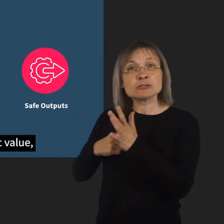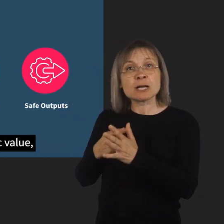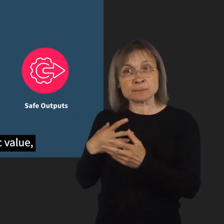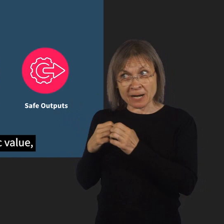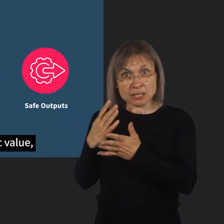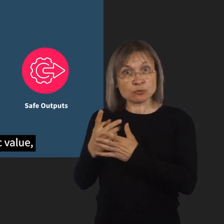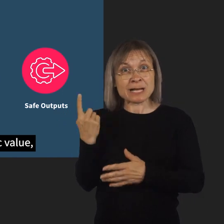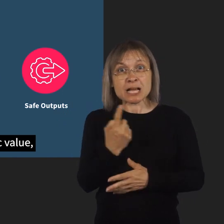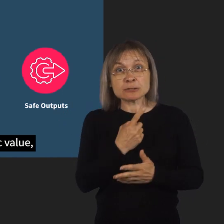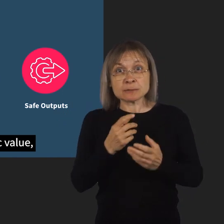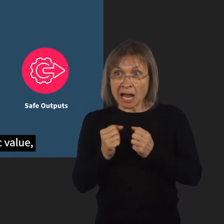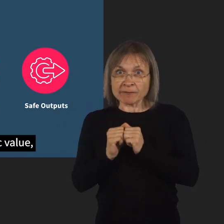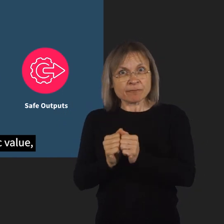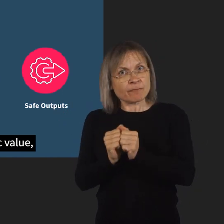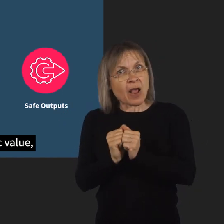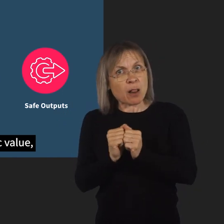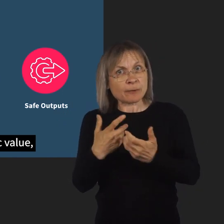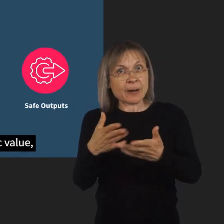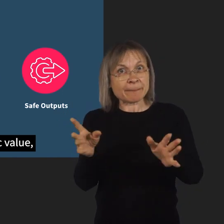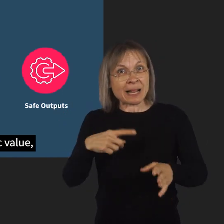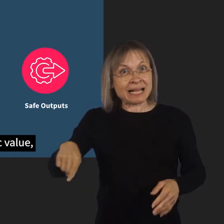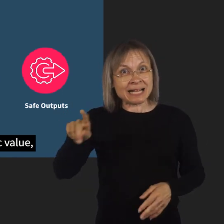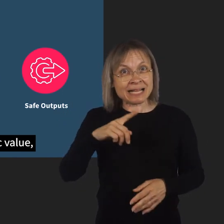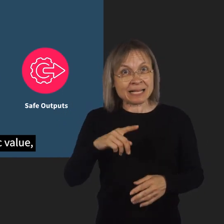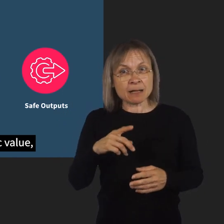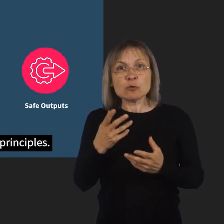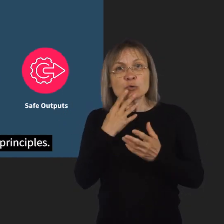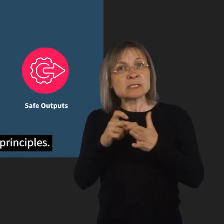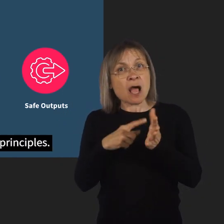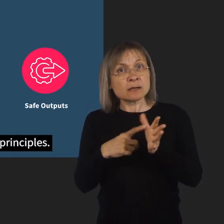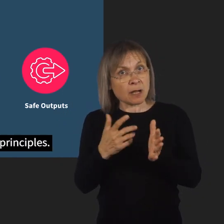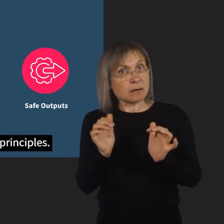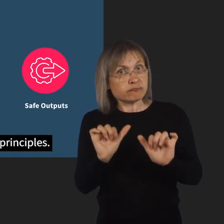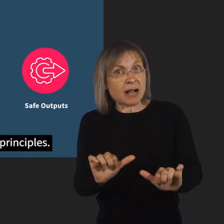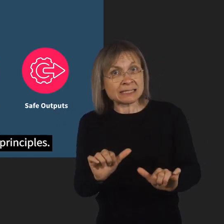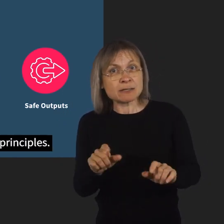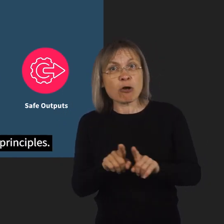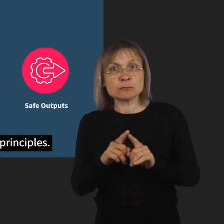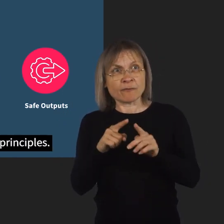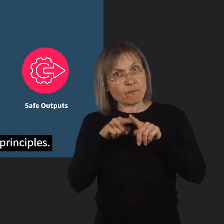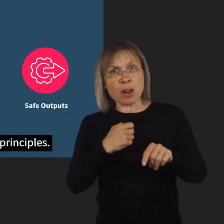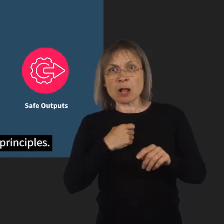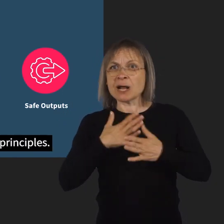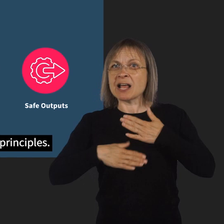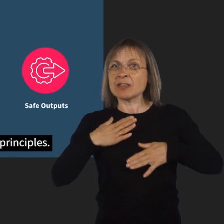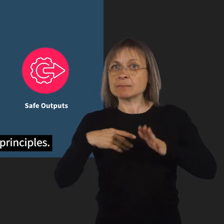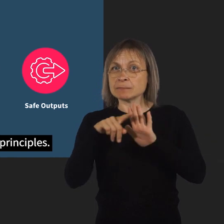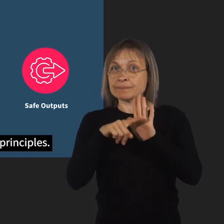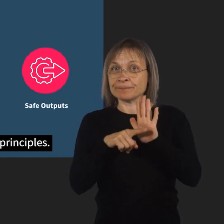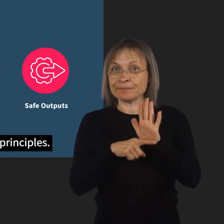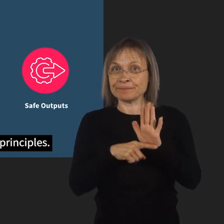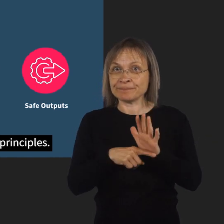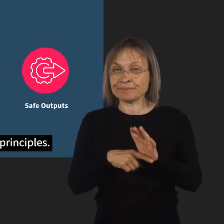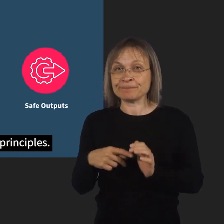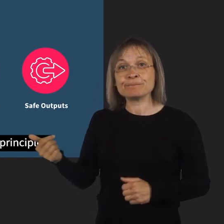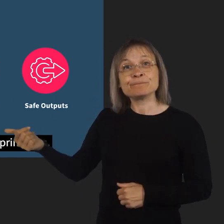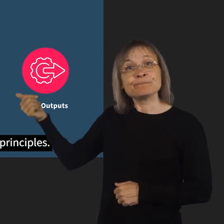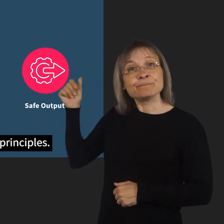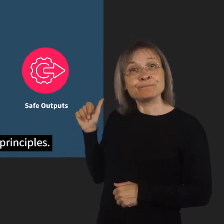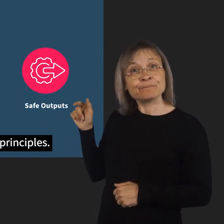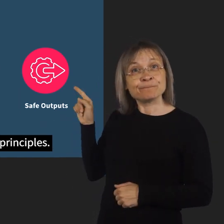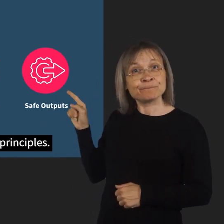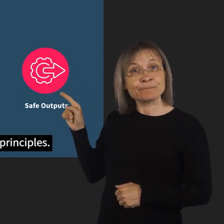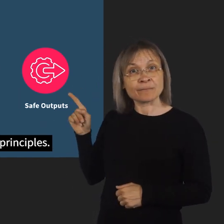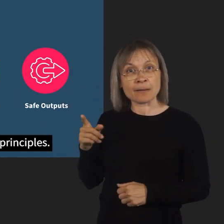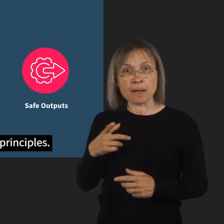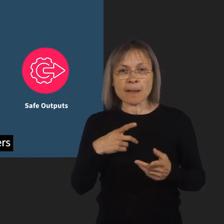make sure every project has clear public value, uses data appropriately, and adheres to our ethical